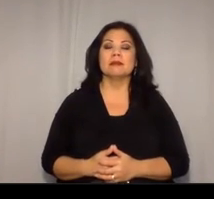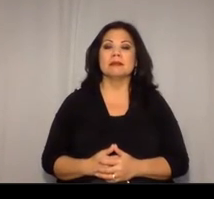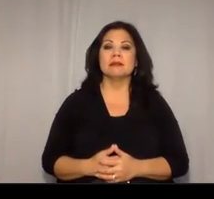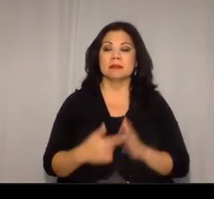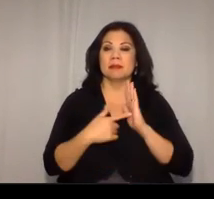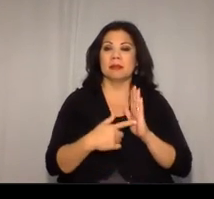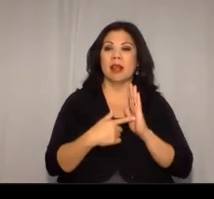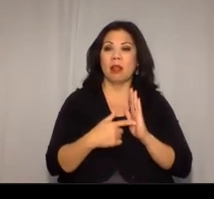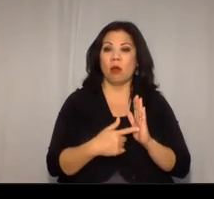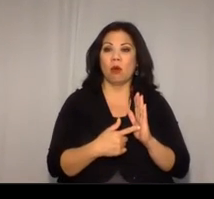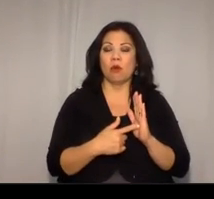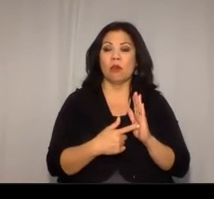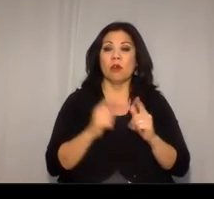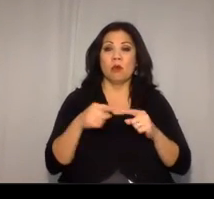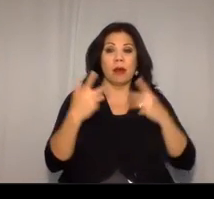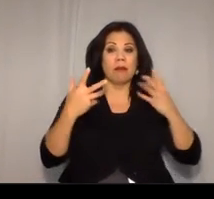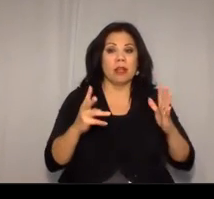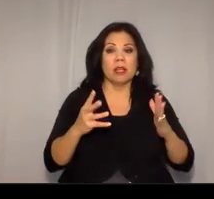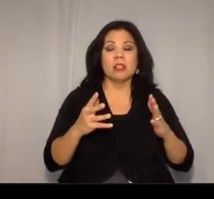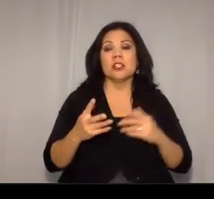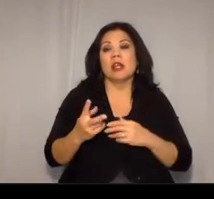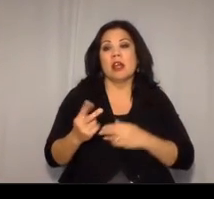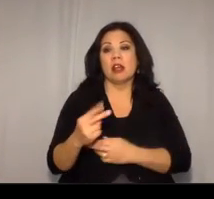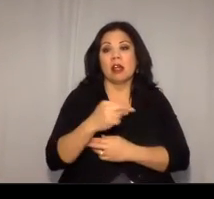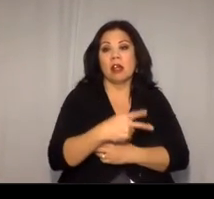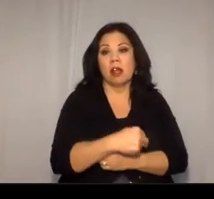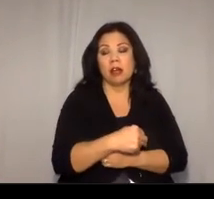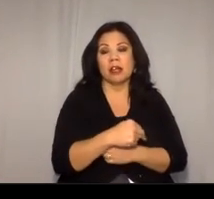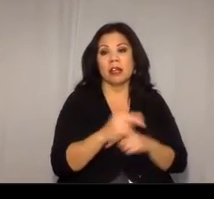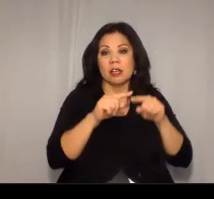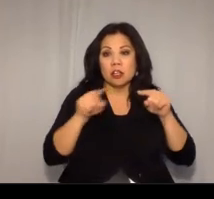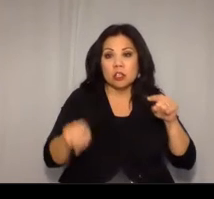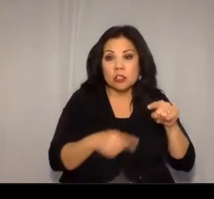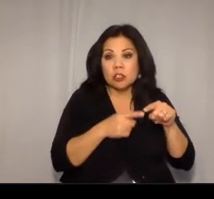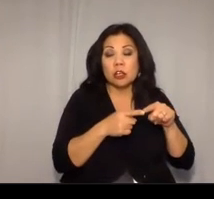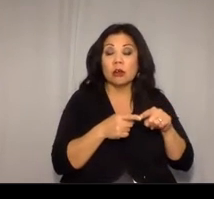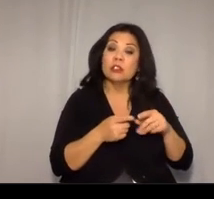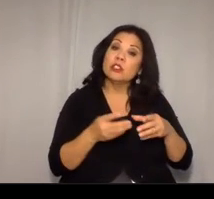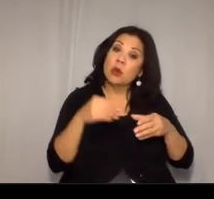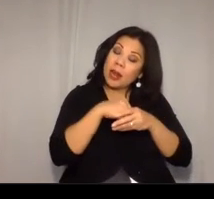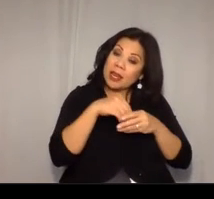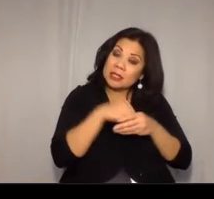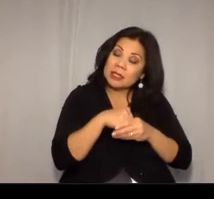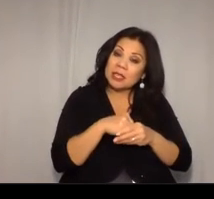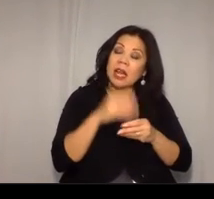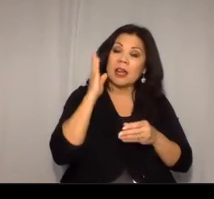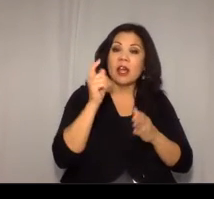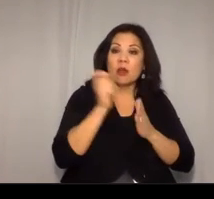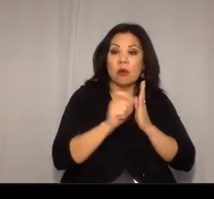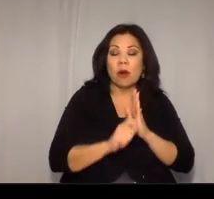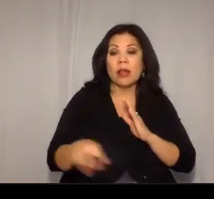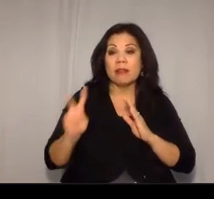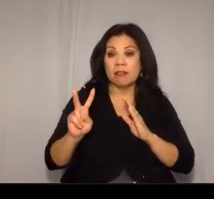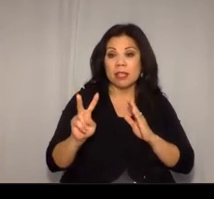going to do. After I've cut out these little flowers, I'm going to go, or the little circles, I'm going to go ahead and I'm going to make my V's.